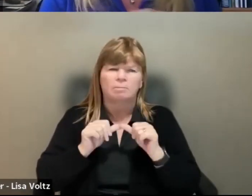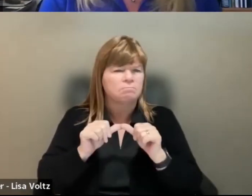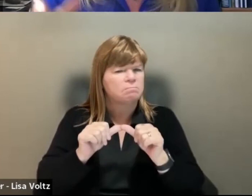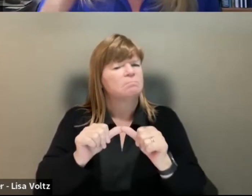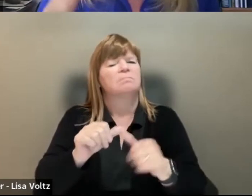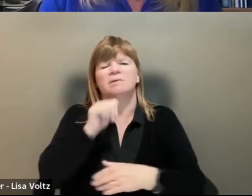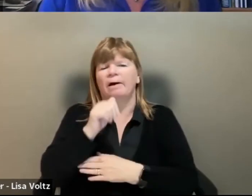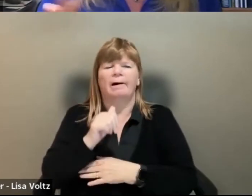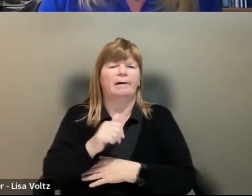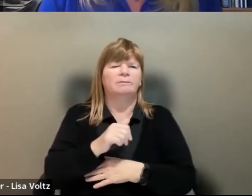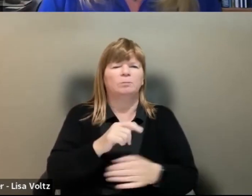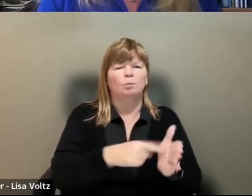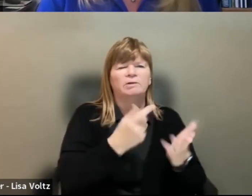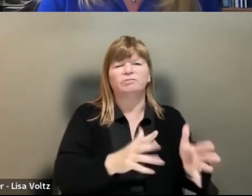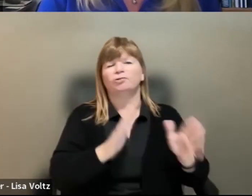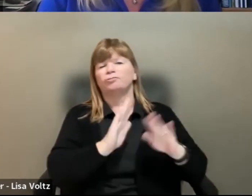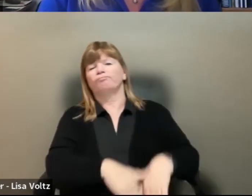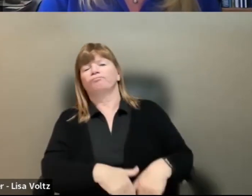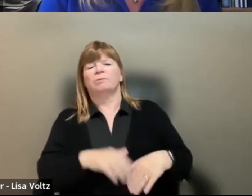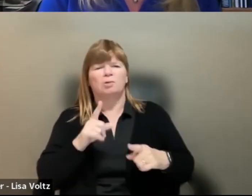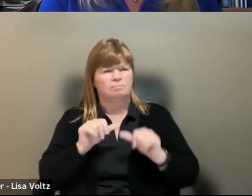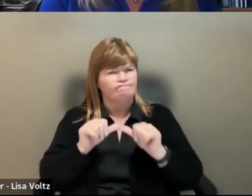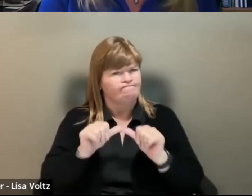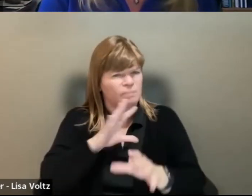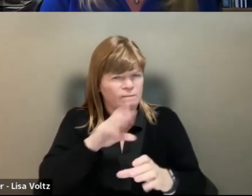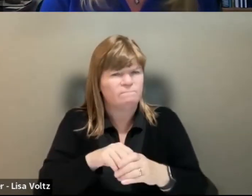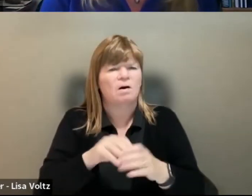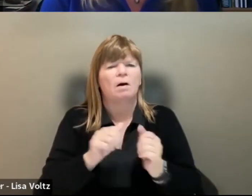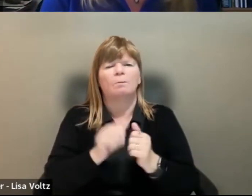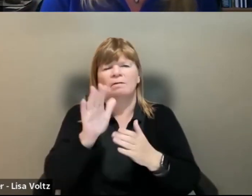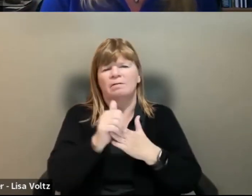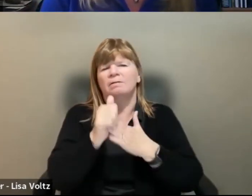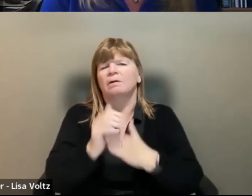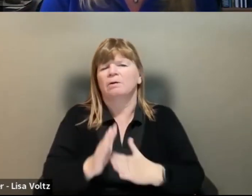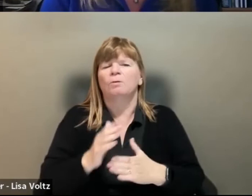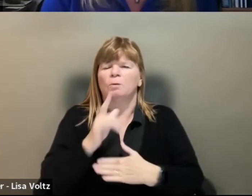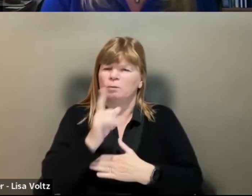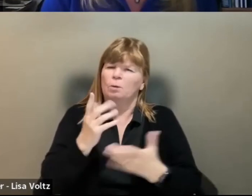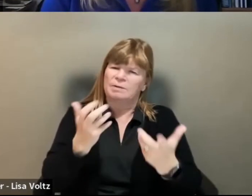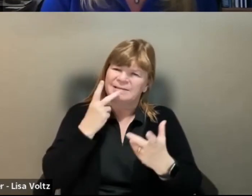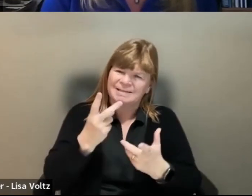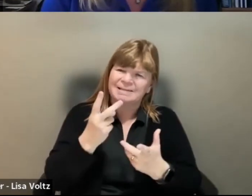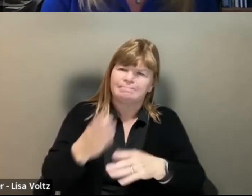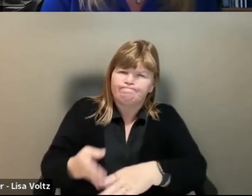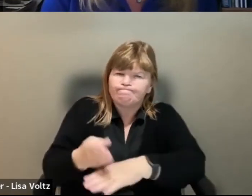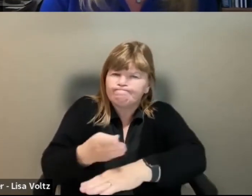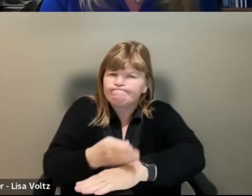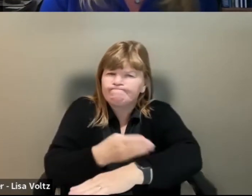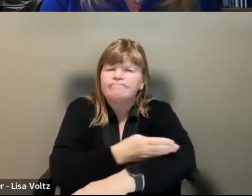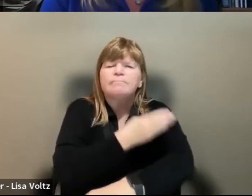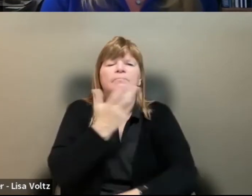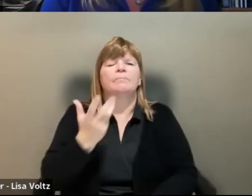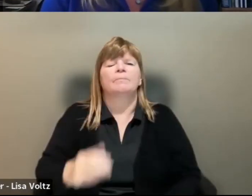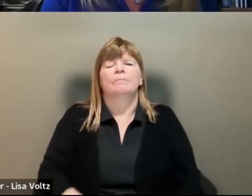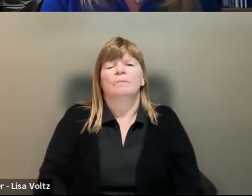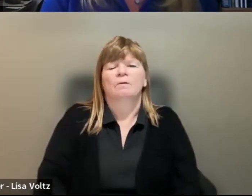and done. You're going to be involved with the leader that really wants to see some progress in this respect. And one